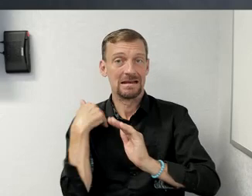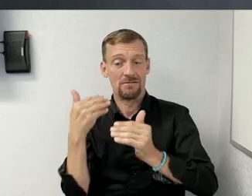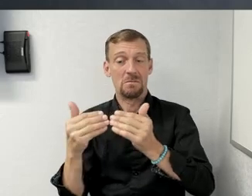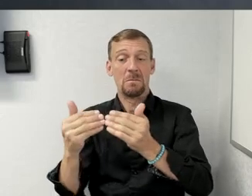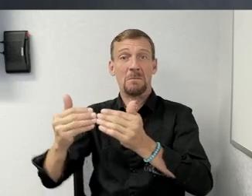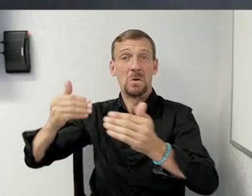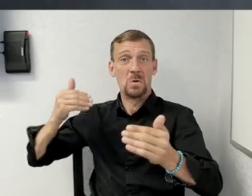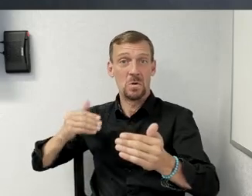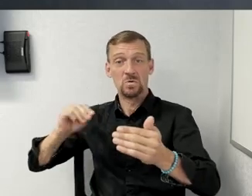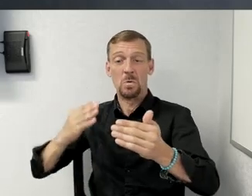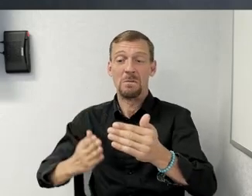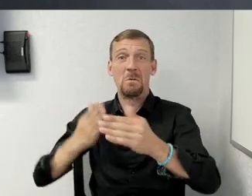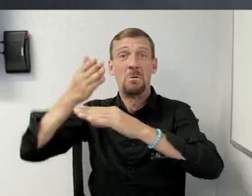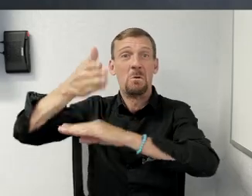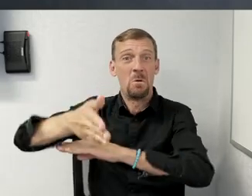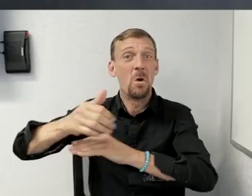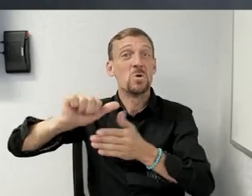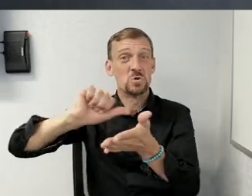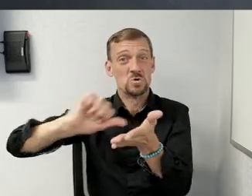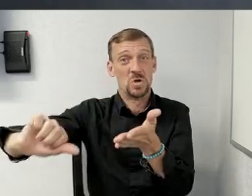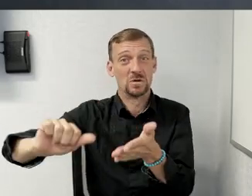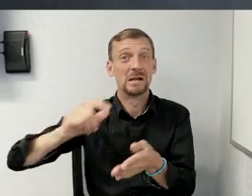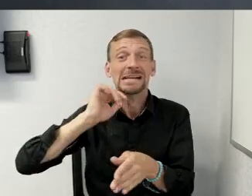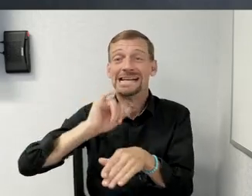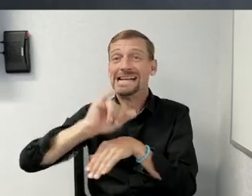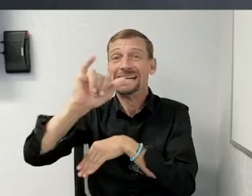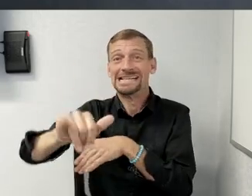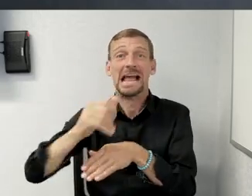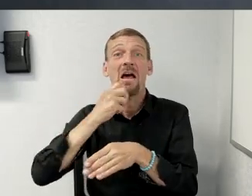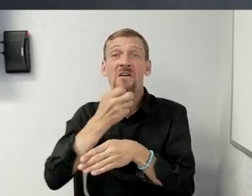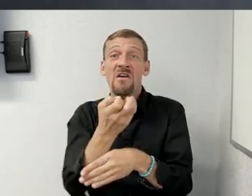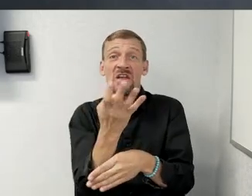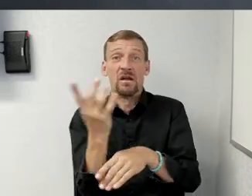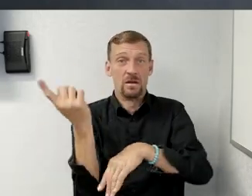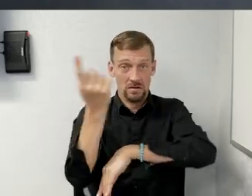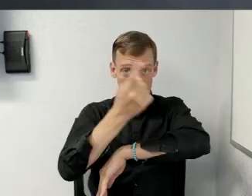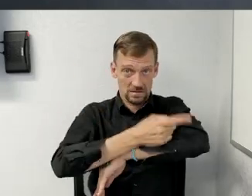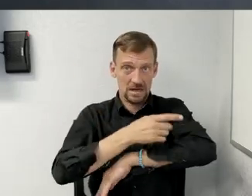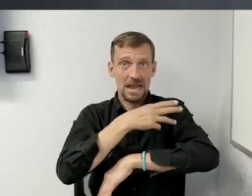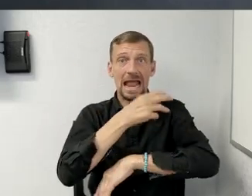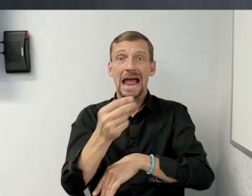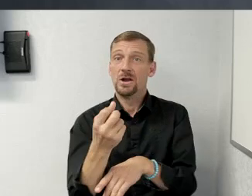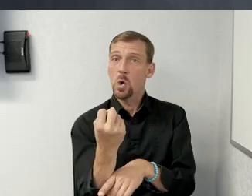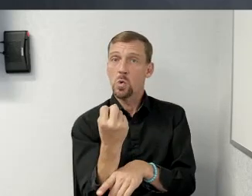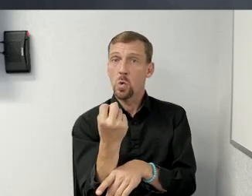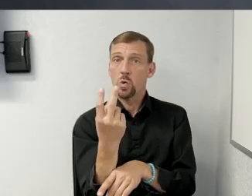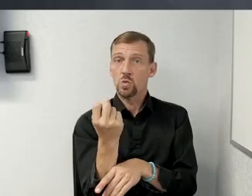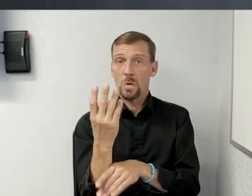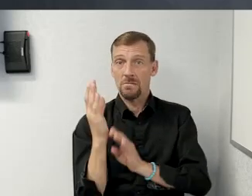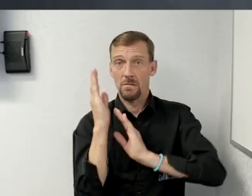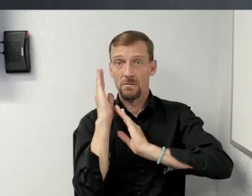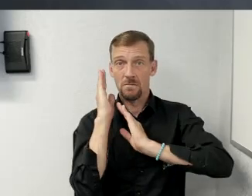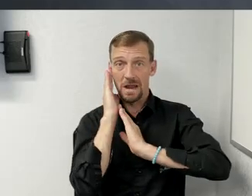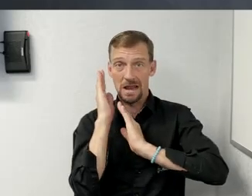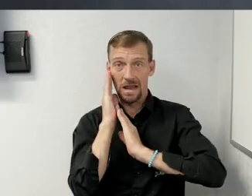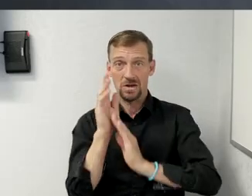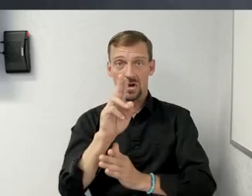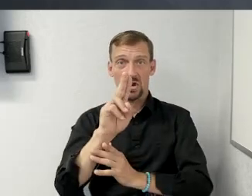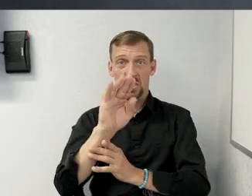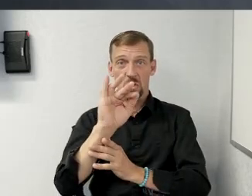post-surgical unit, patients generally stay just a few days there. And our 12-bed pediatric